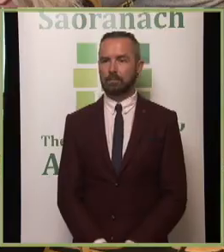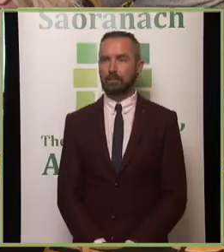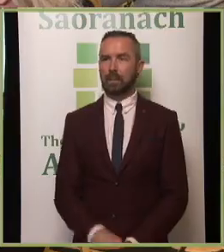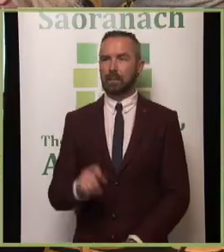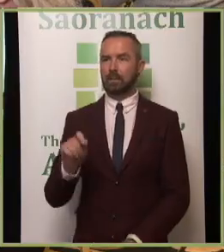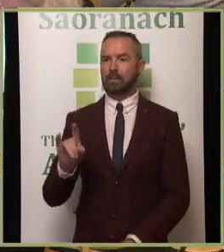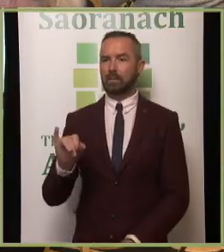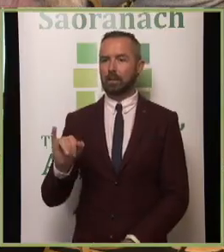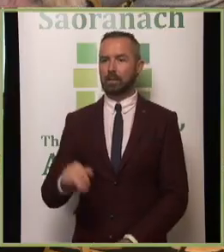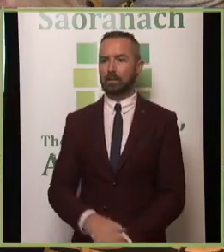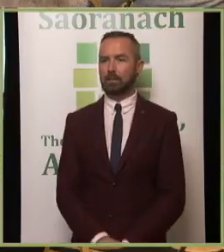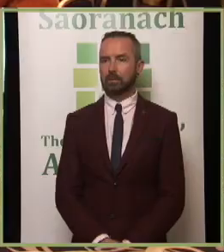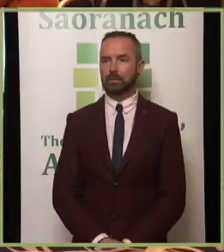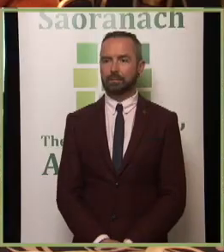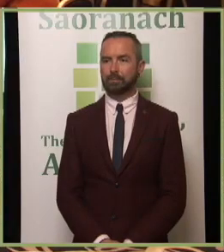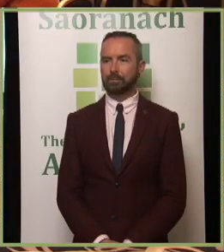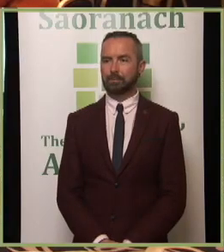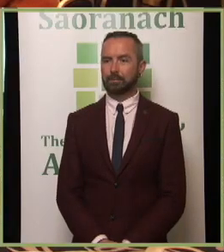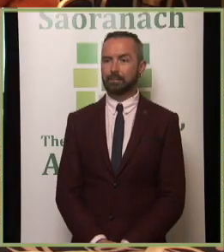Sorry, table 1.